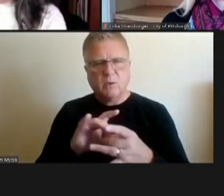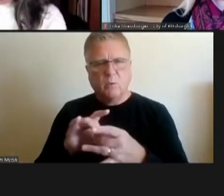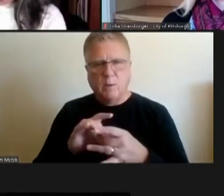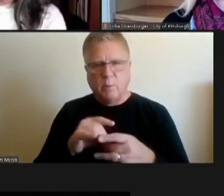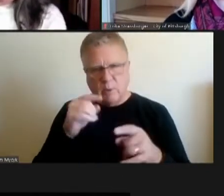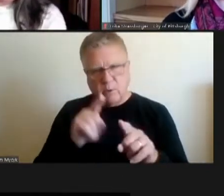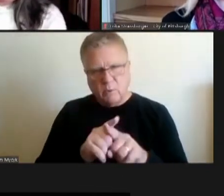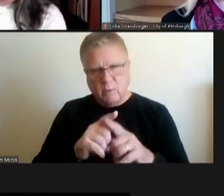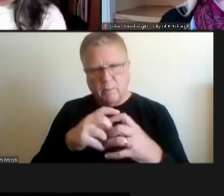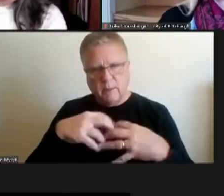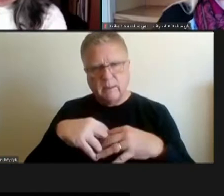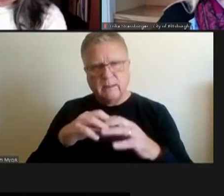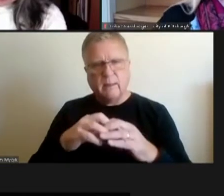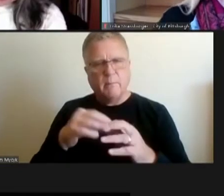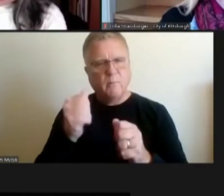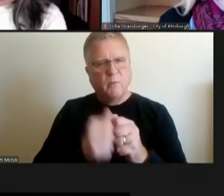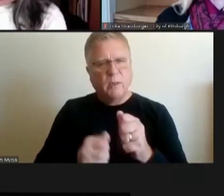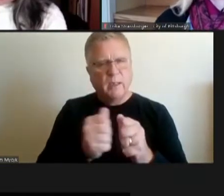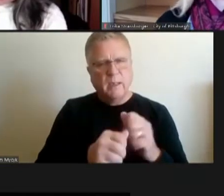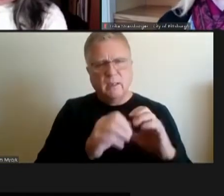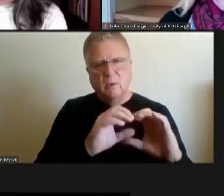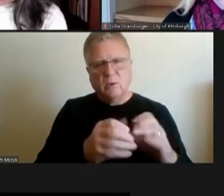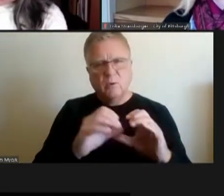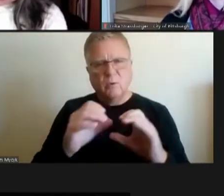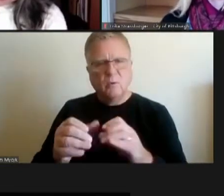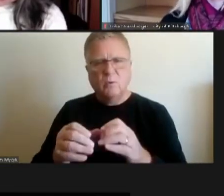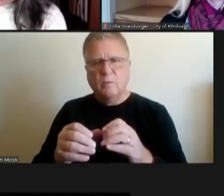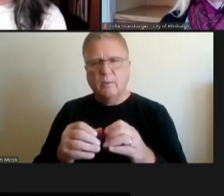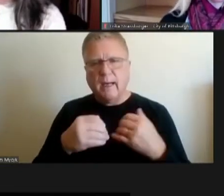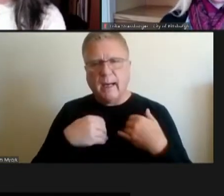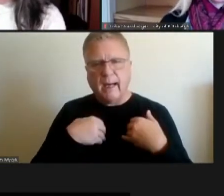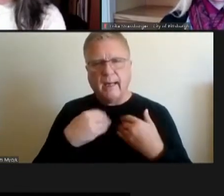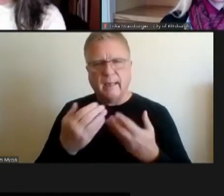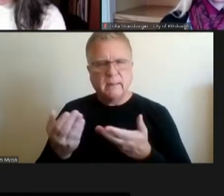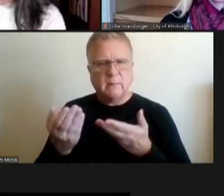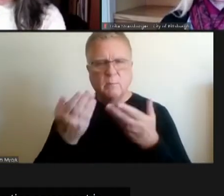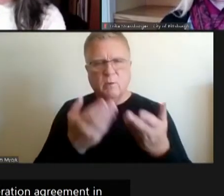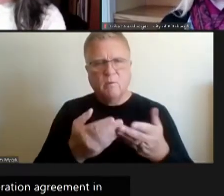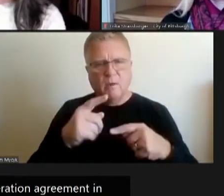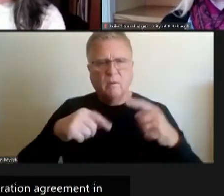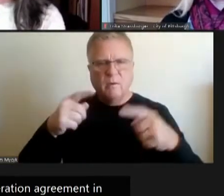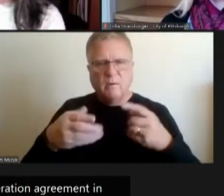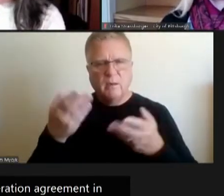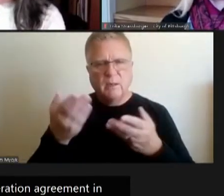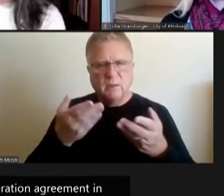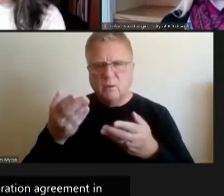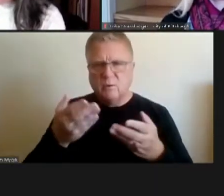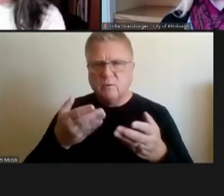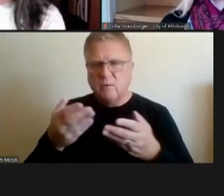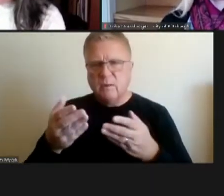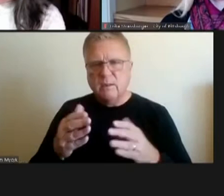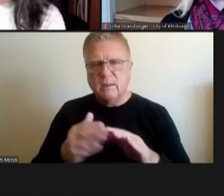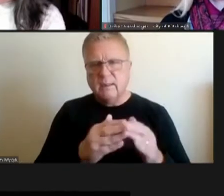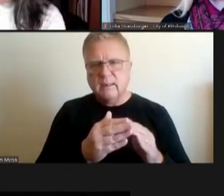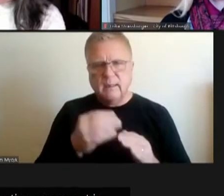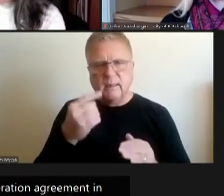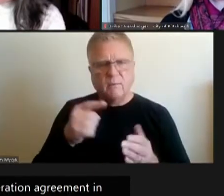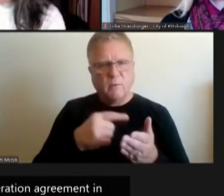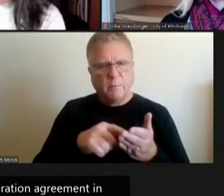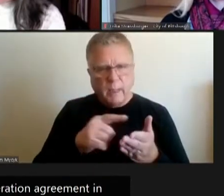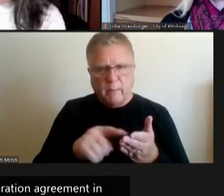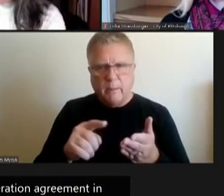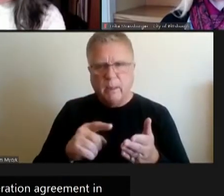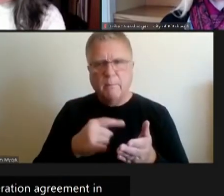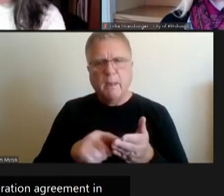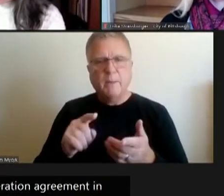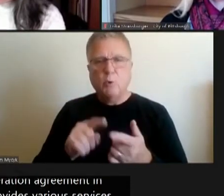now where each entity provides various services to the other entity for payment. Payments to the